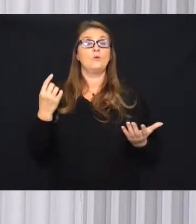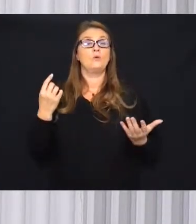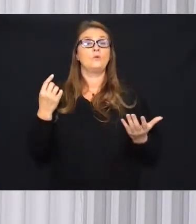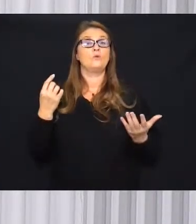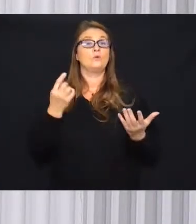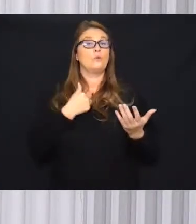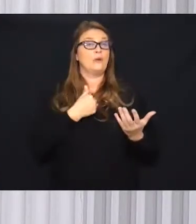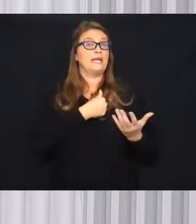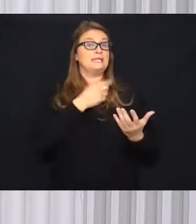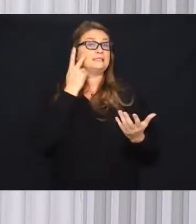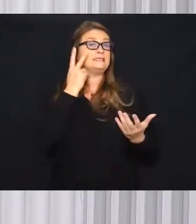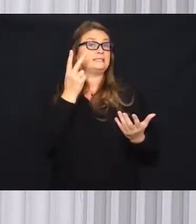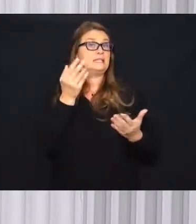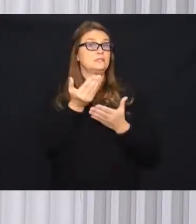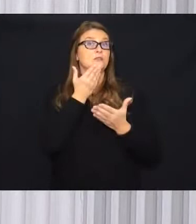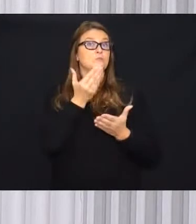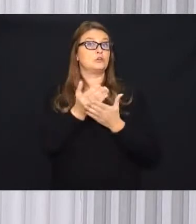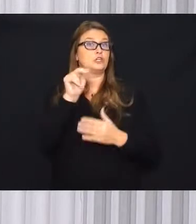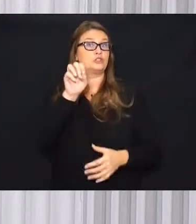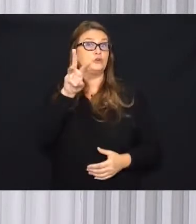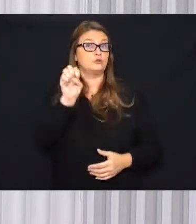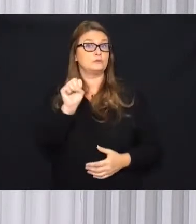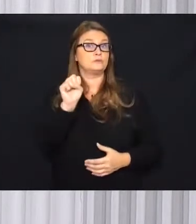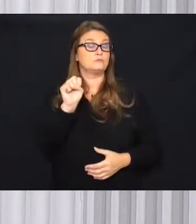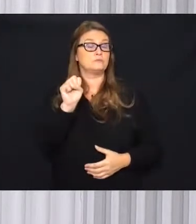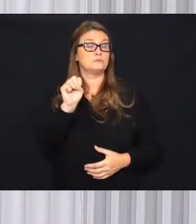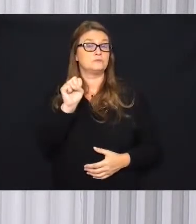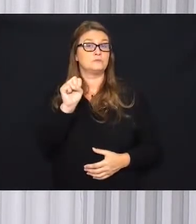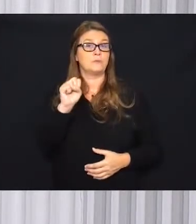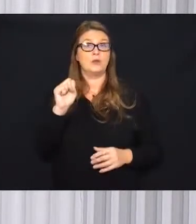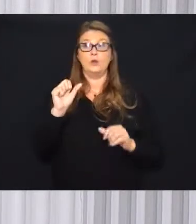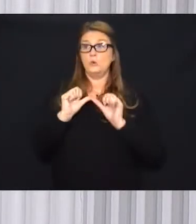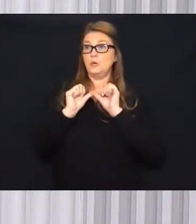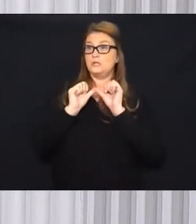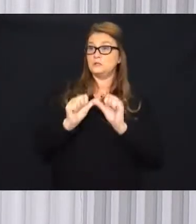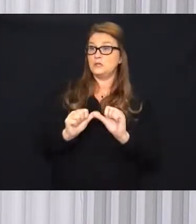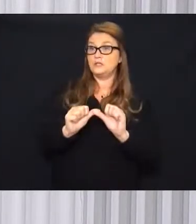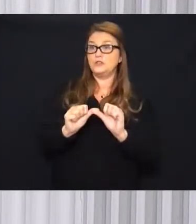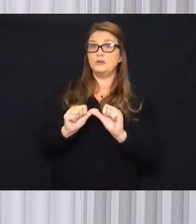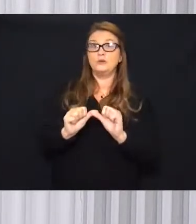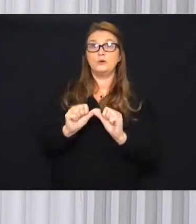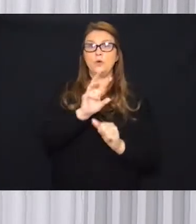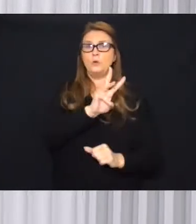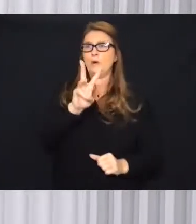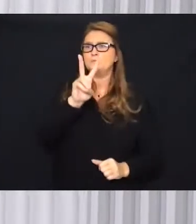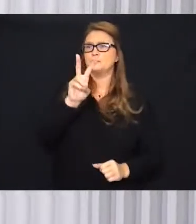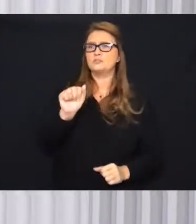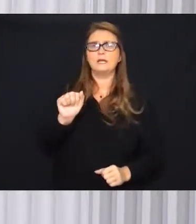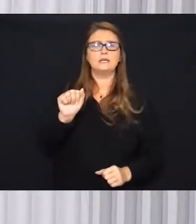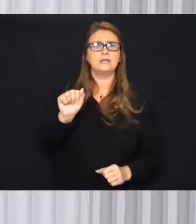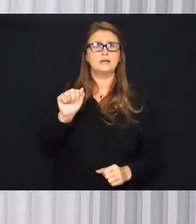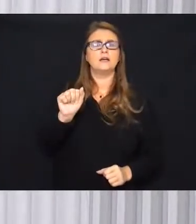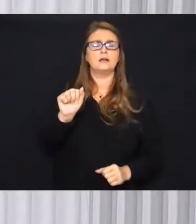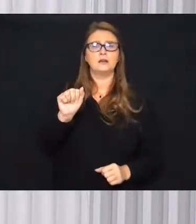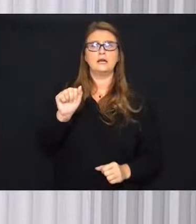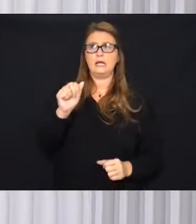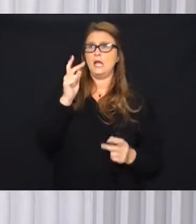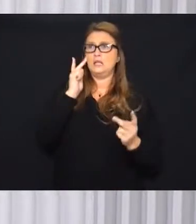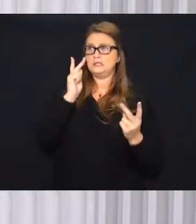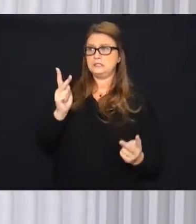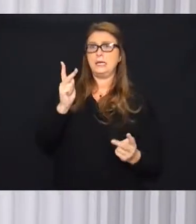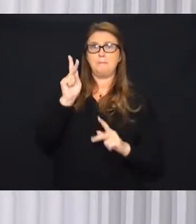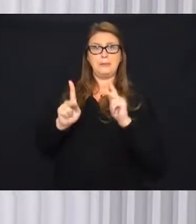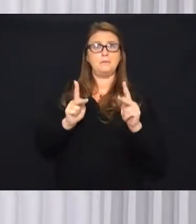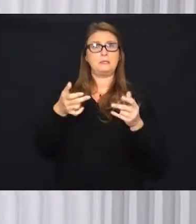there is some good news in that we continue to see West Virginians receive the